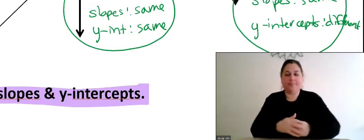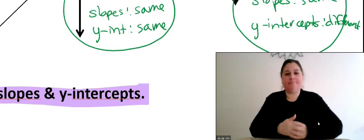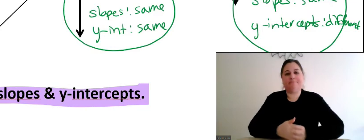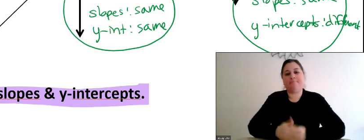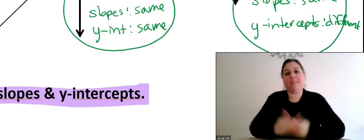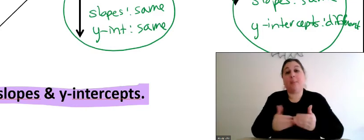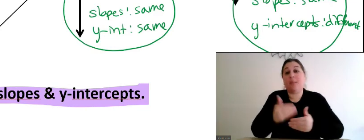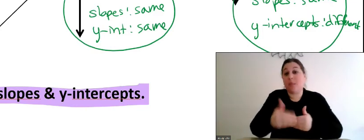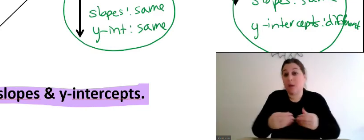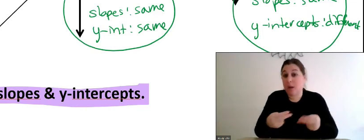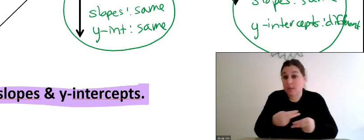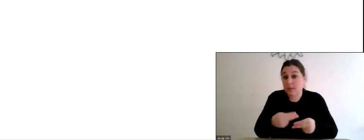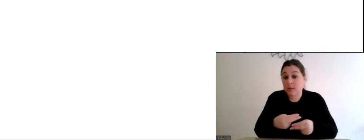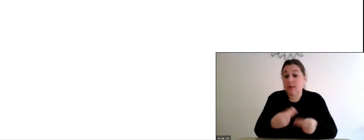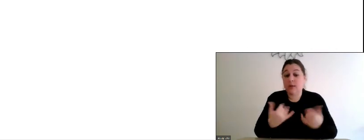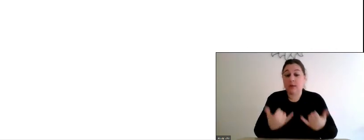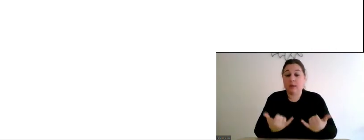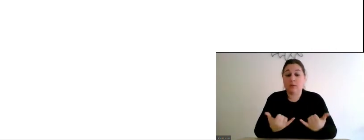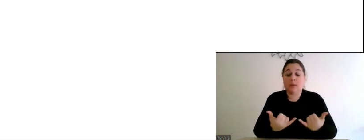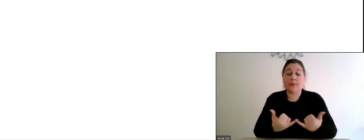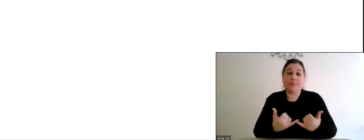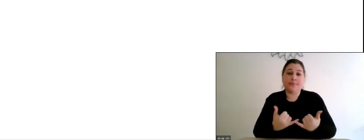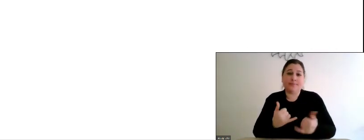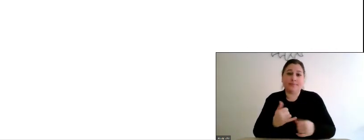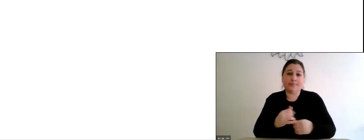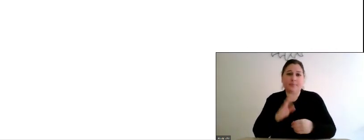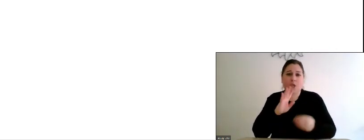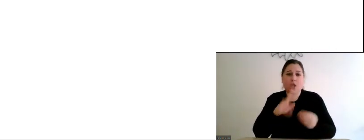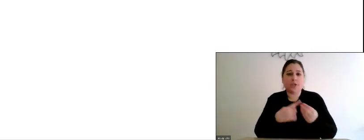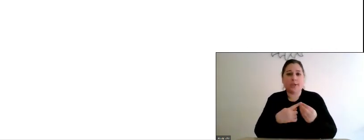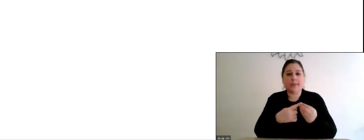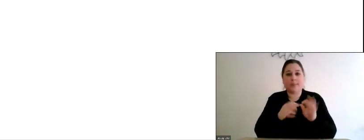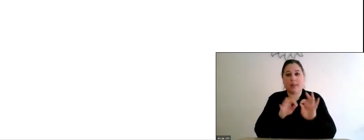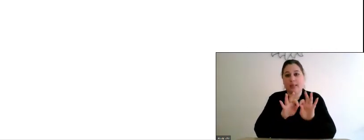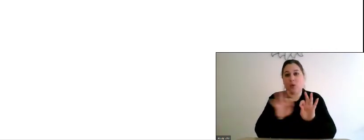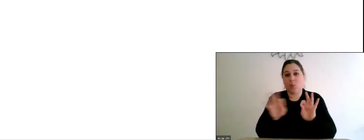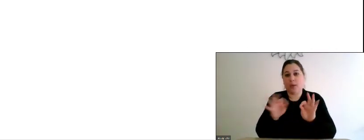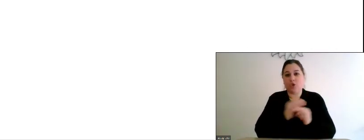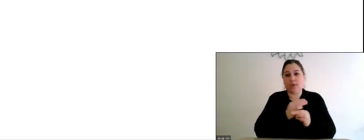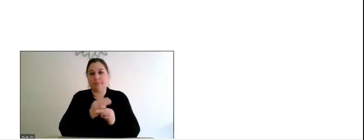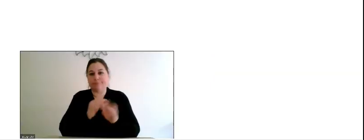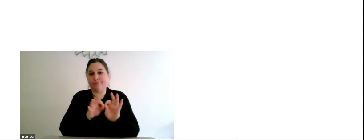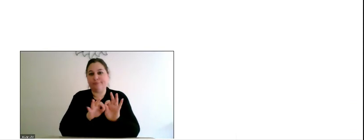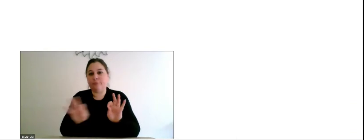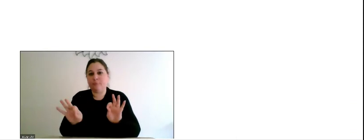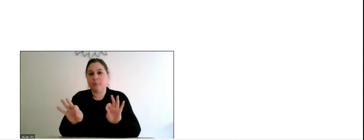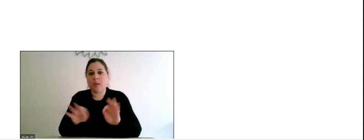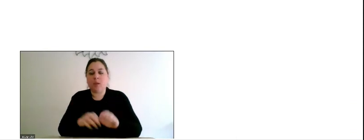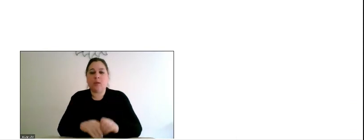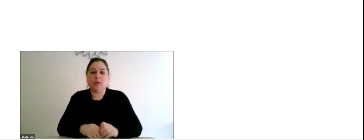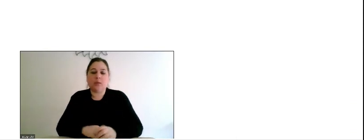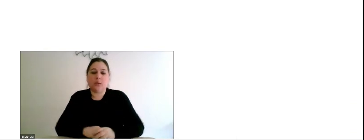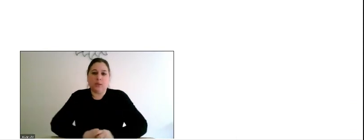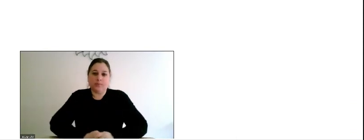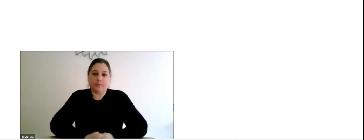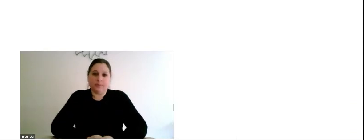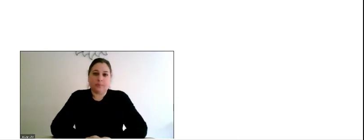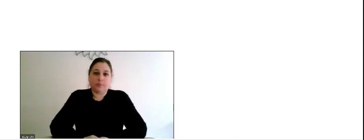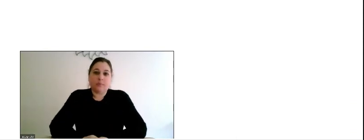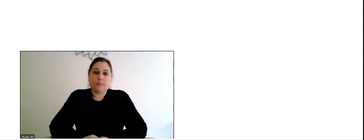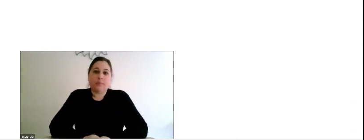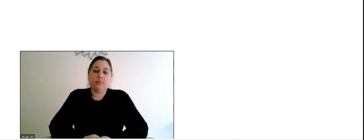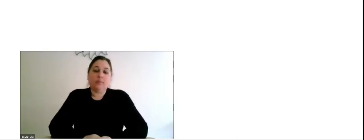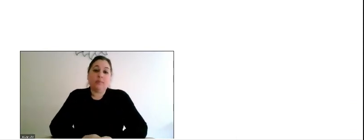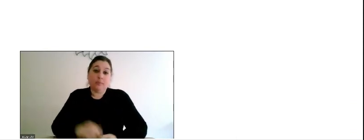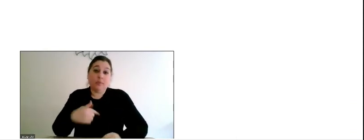Next slide. So, equations. So, like I said, I'm going to be